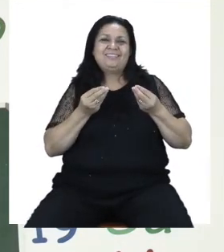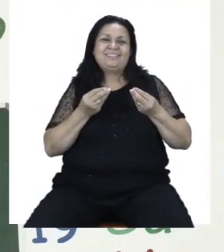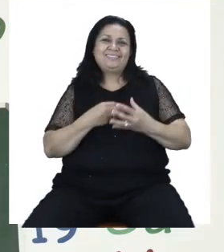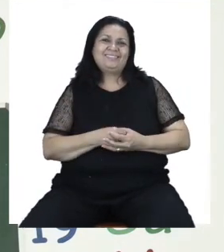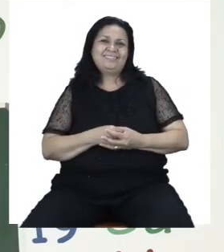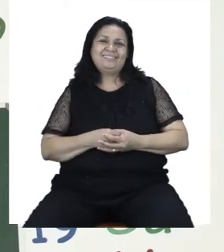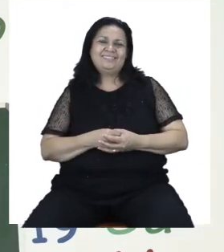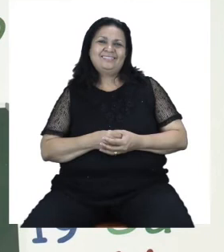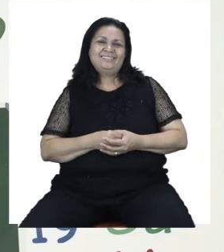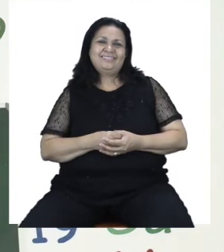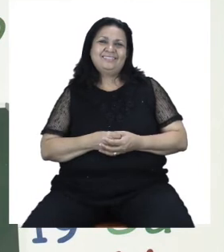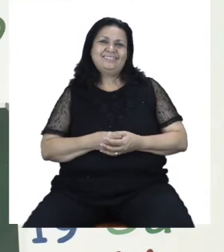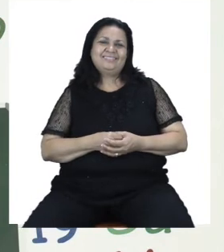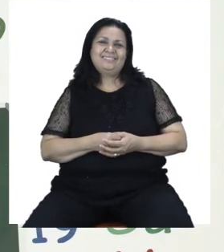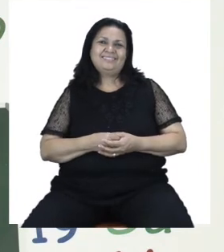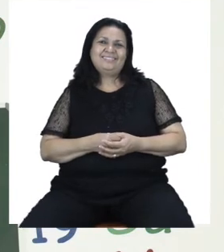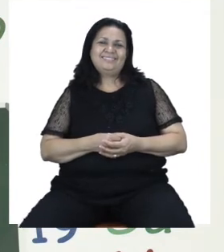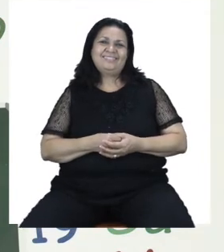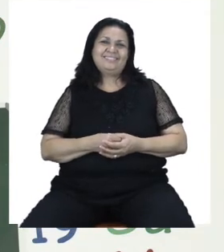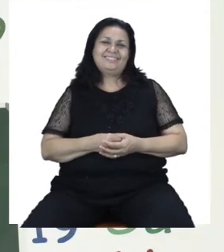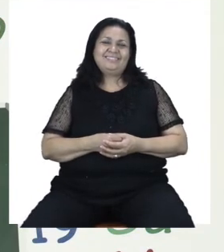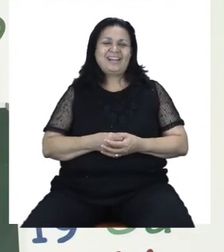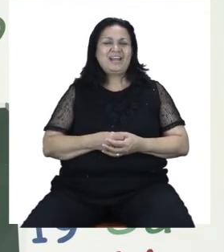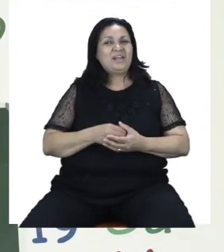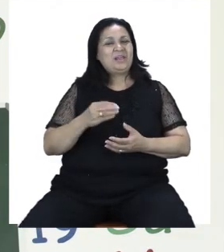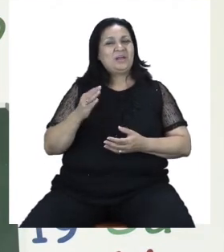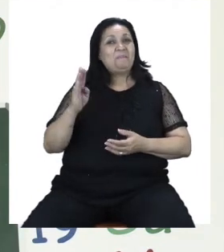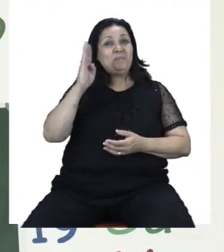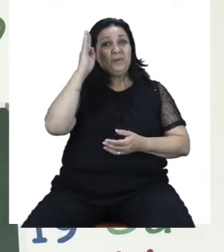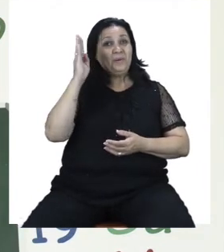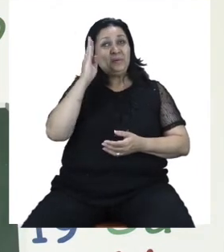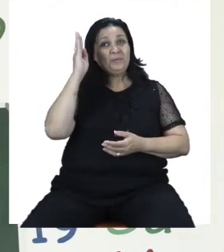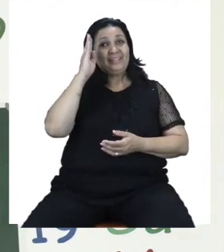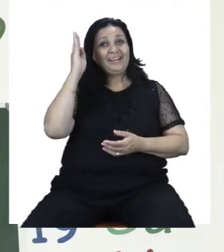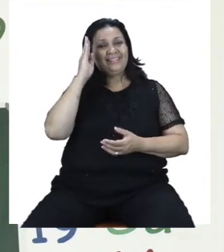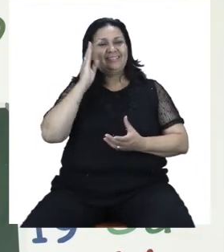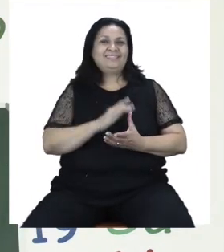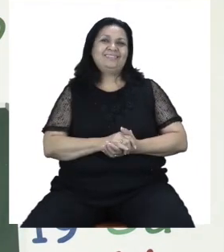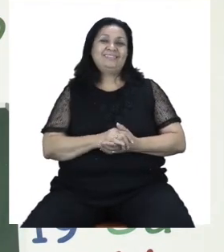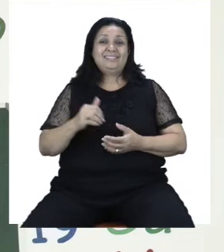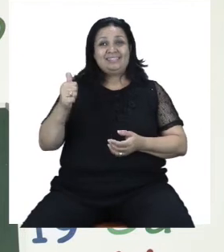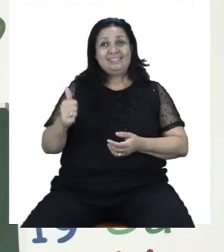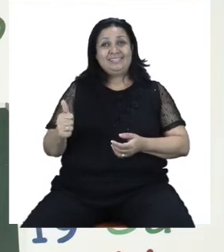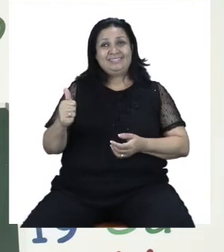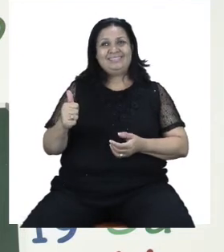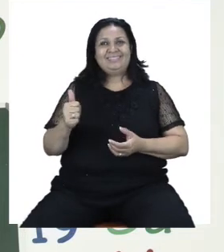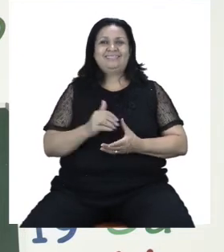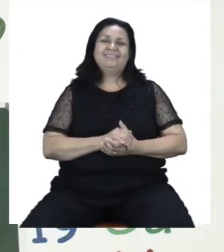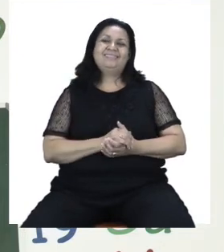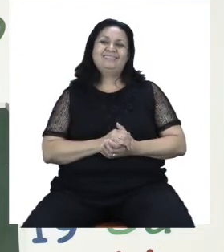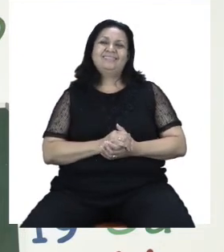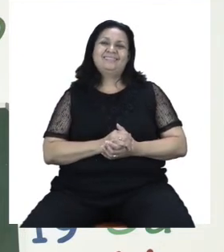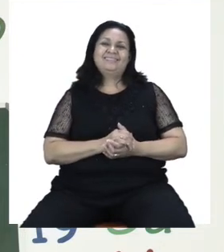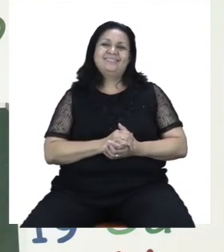put him on the blue side. So Mr. Lion, take a seat. The next thing